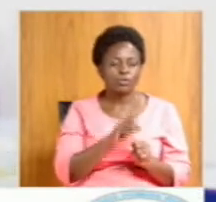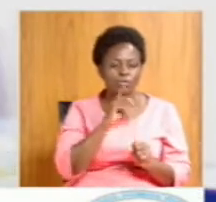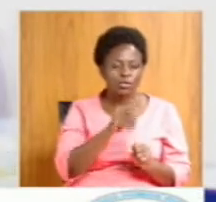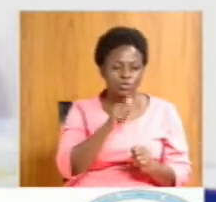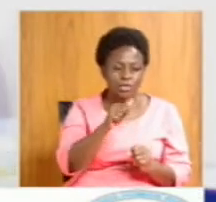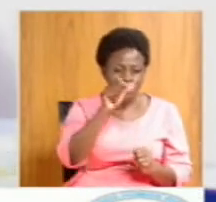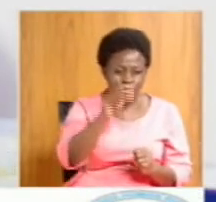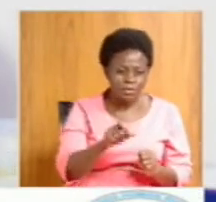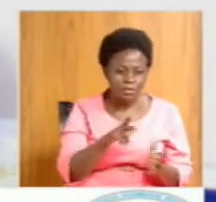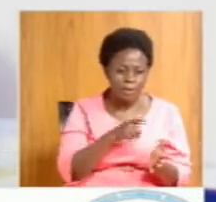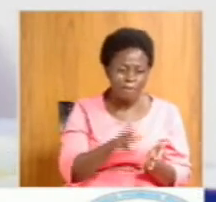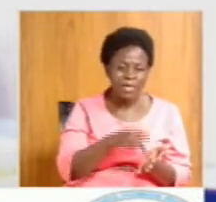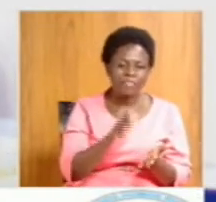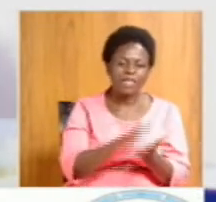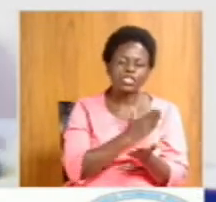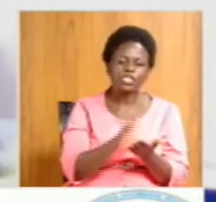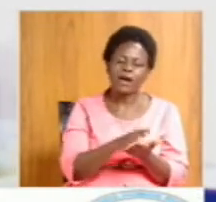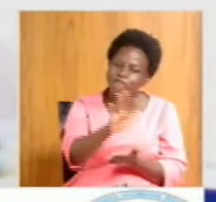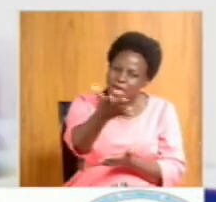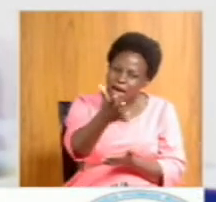pays their fair share of